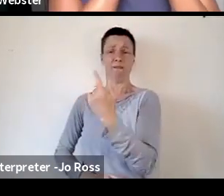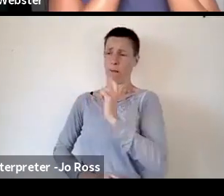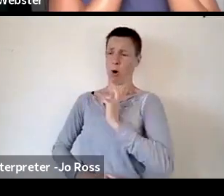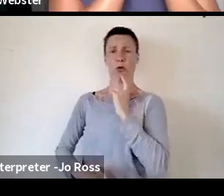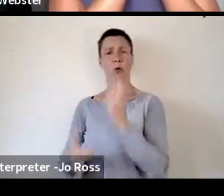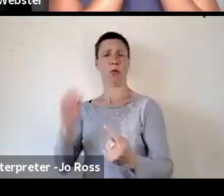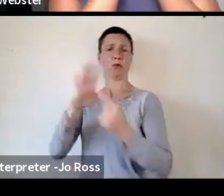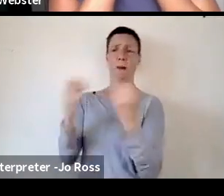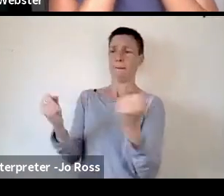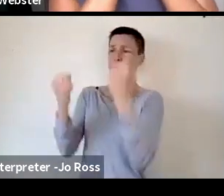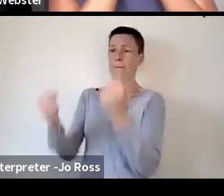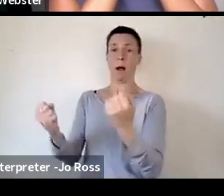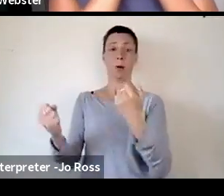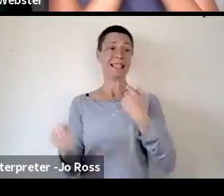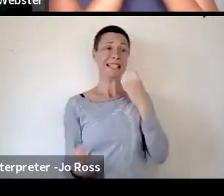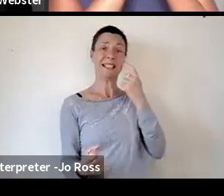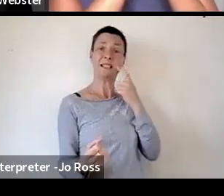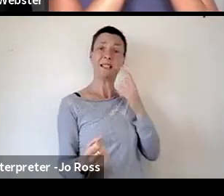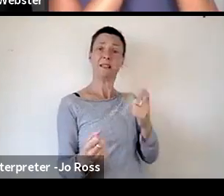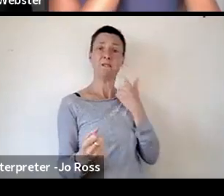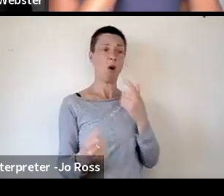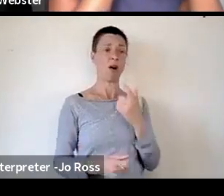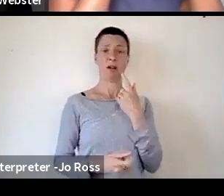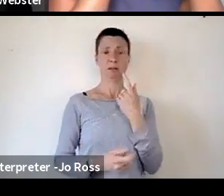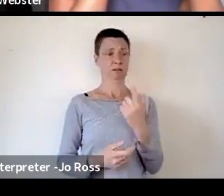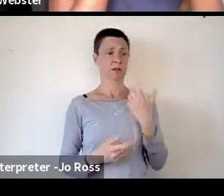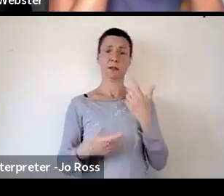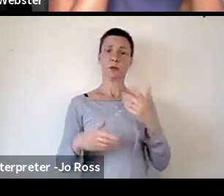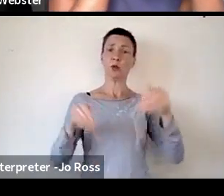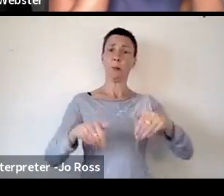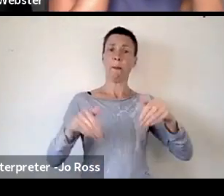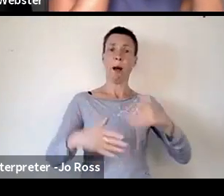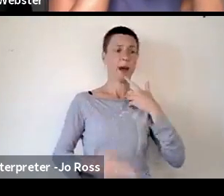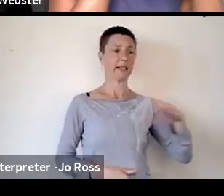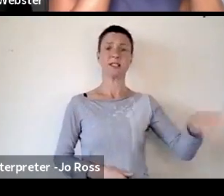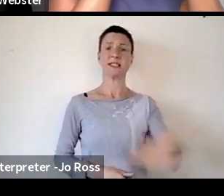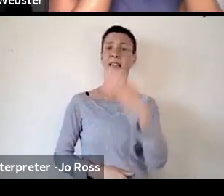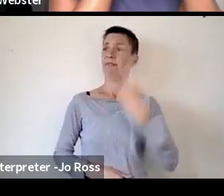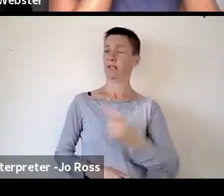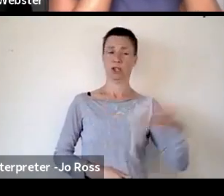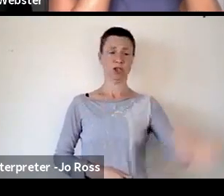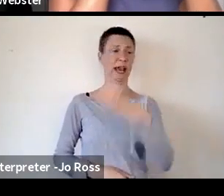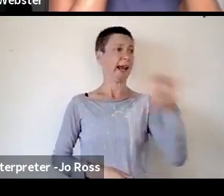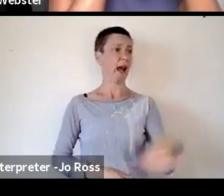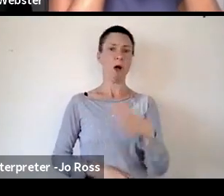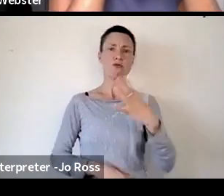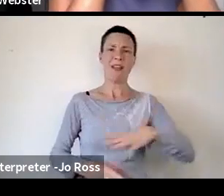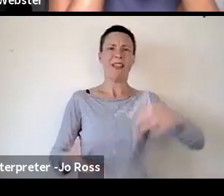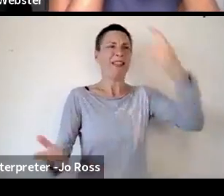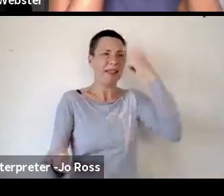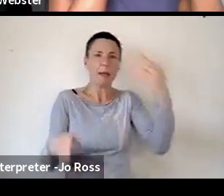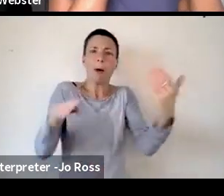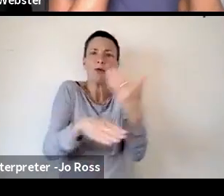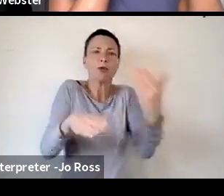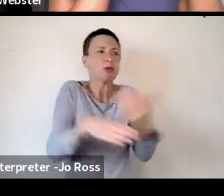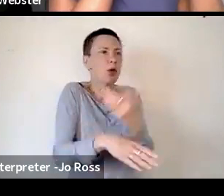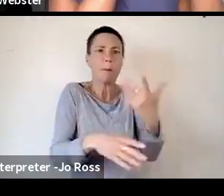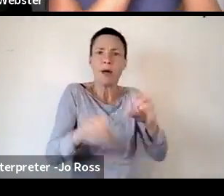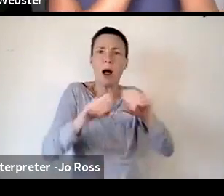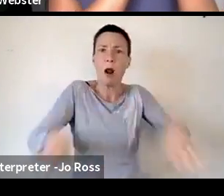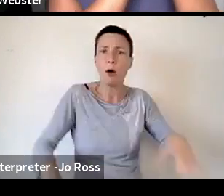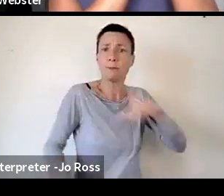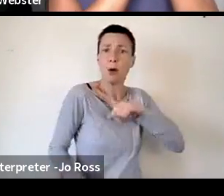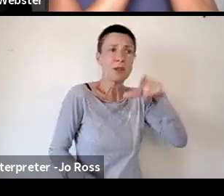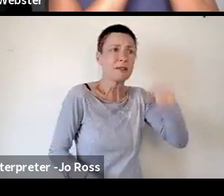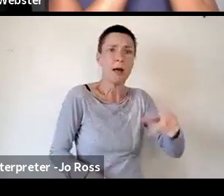to install self-checkouts and get things through that way than actually spend time on nurturing and thinking about the jobs that are being lost as a result of